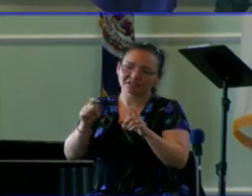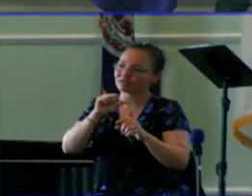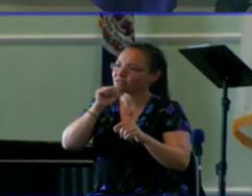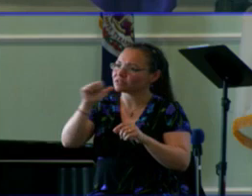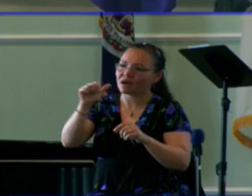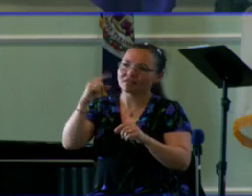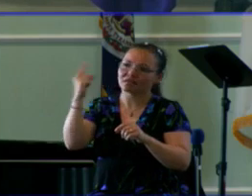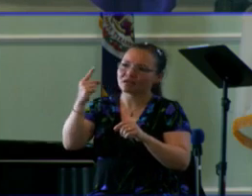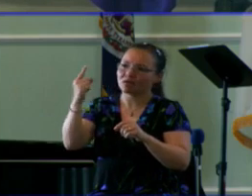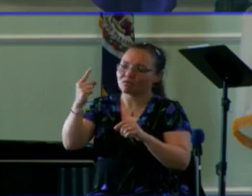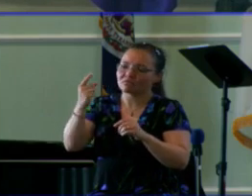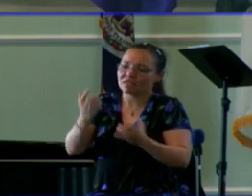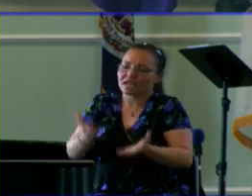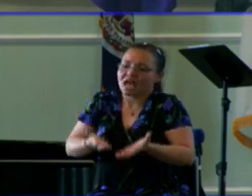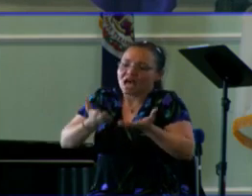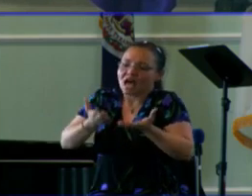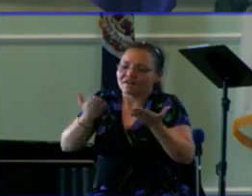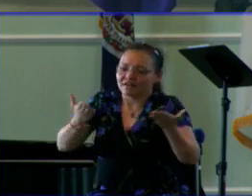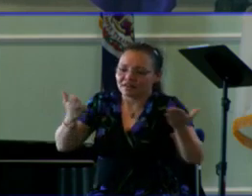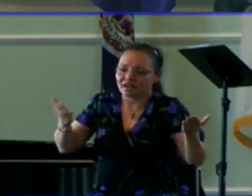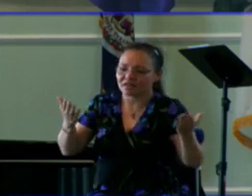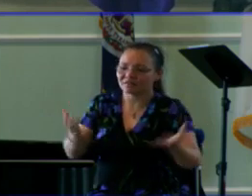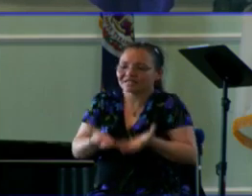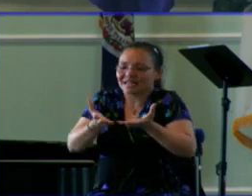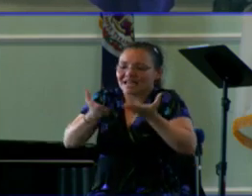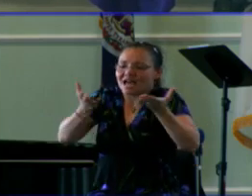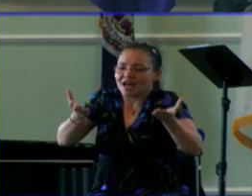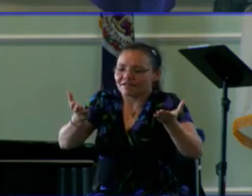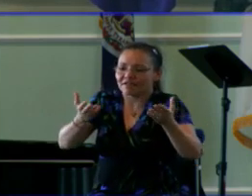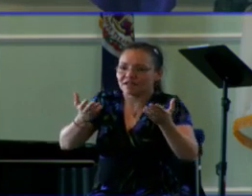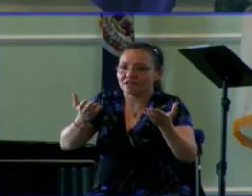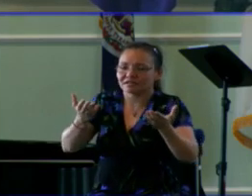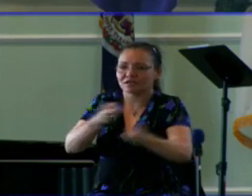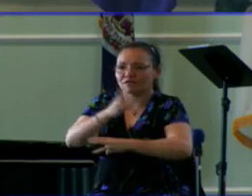carried. It was the weight of the world, amen?